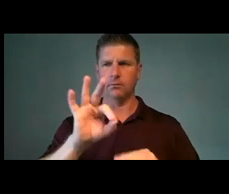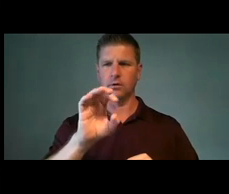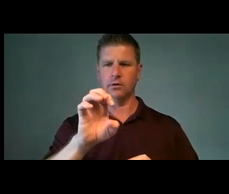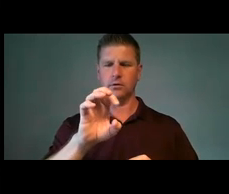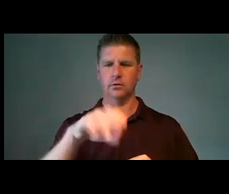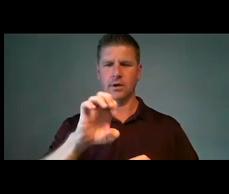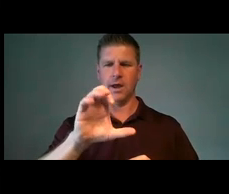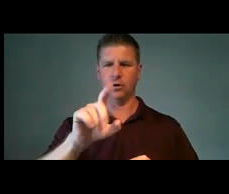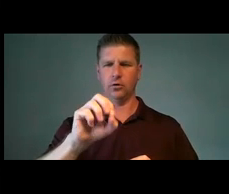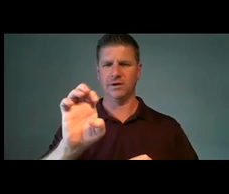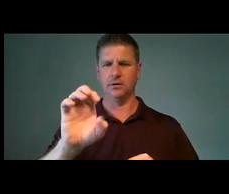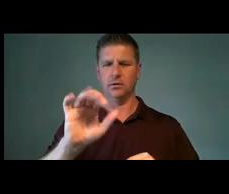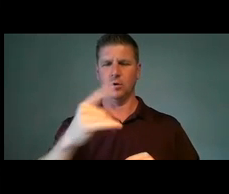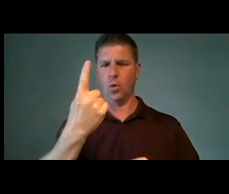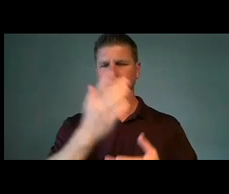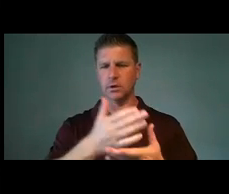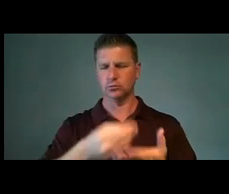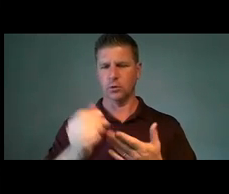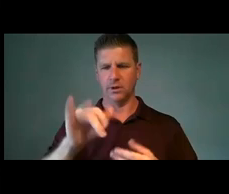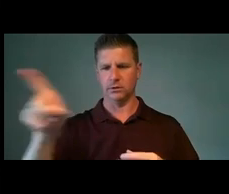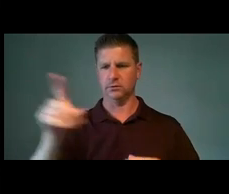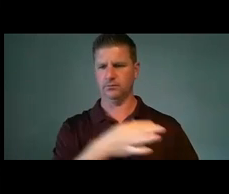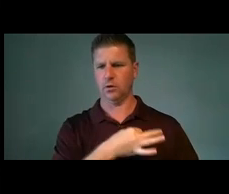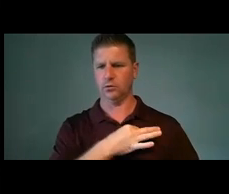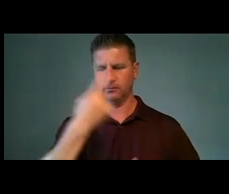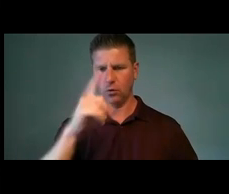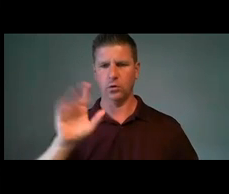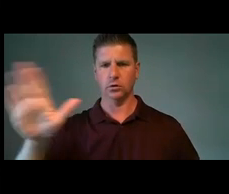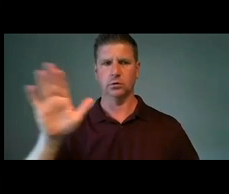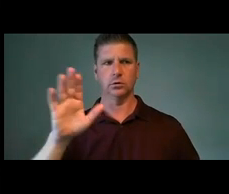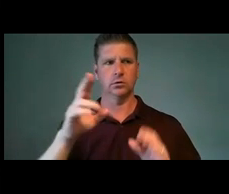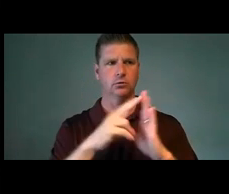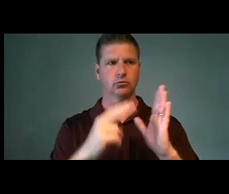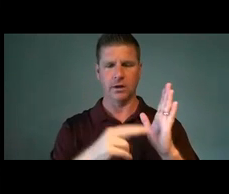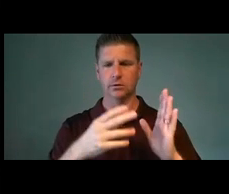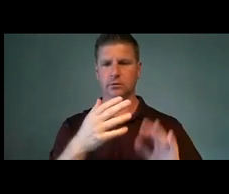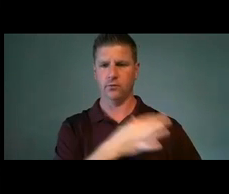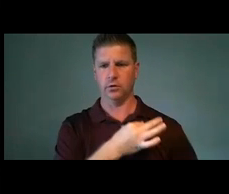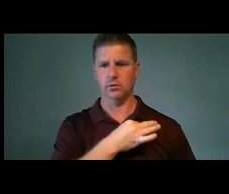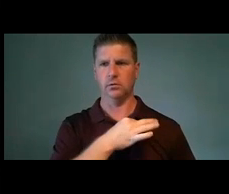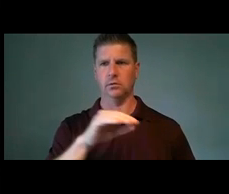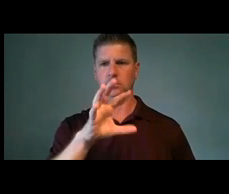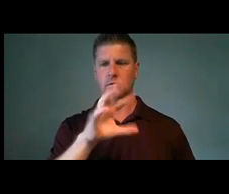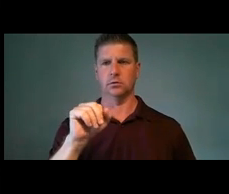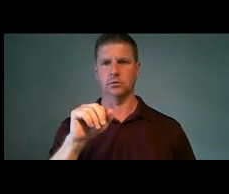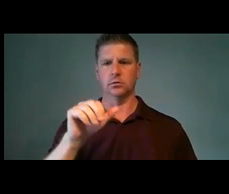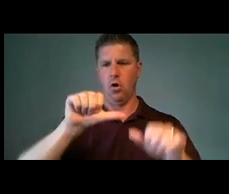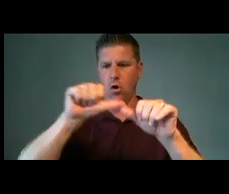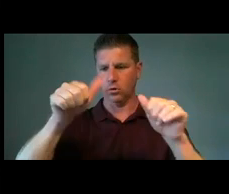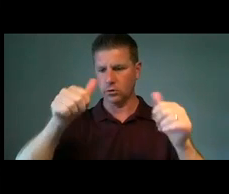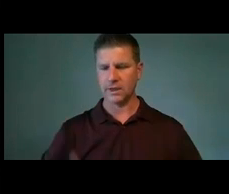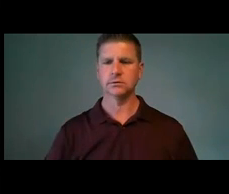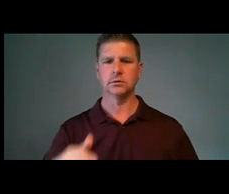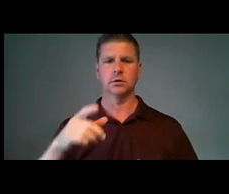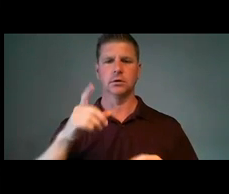that he has volunteered for, had his contractors volunteer, and architects come in just